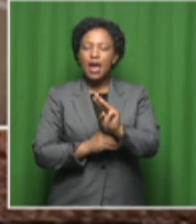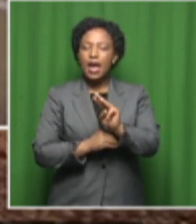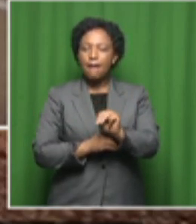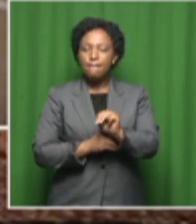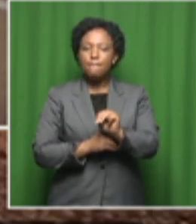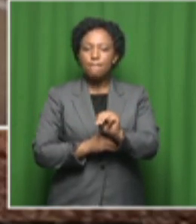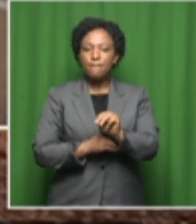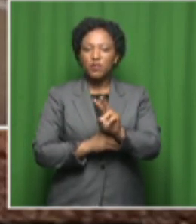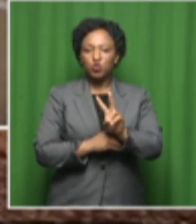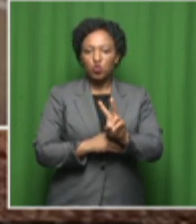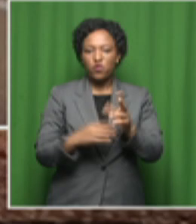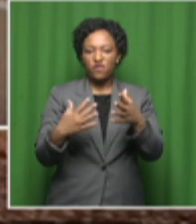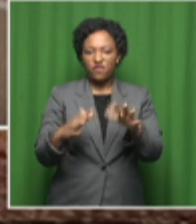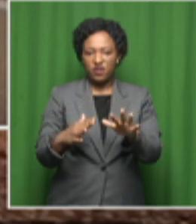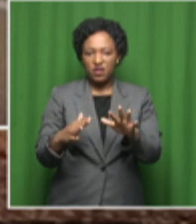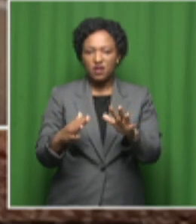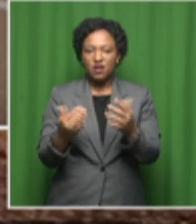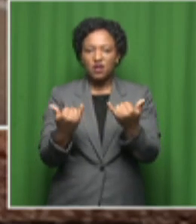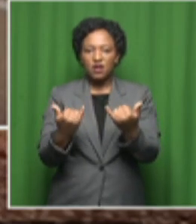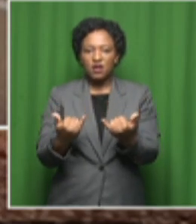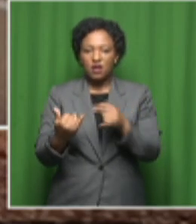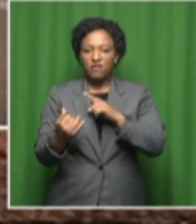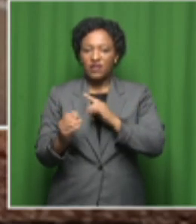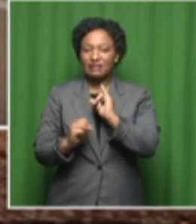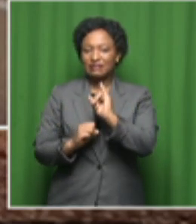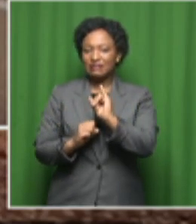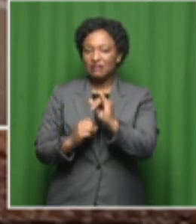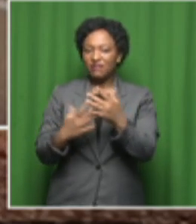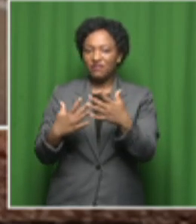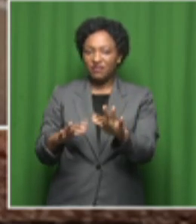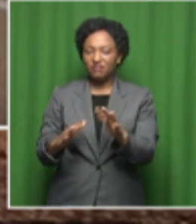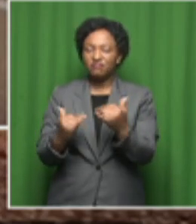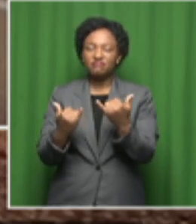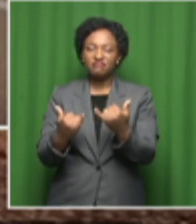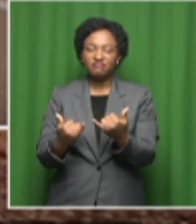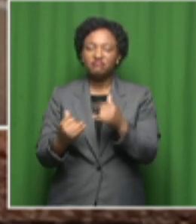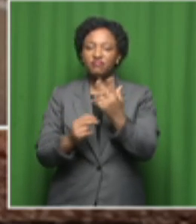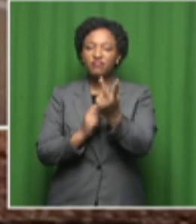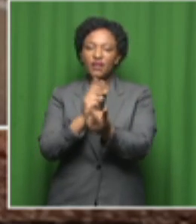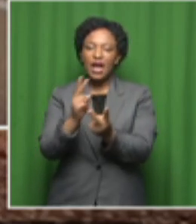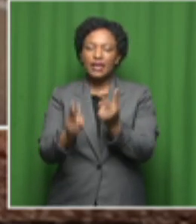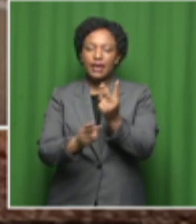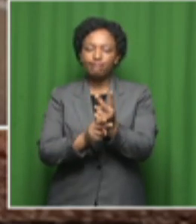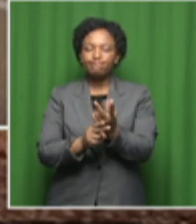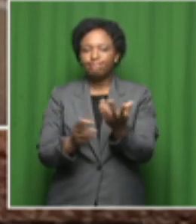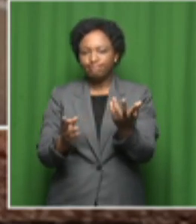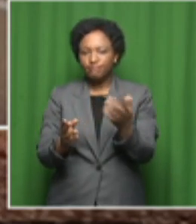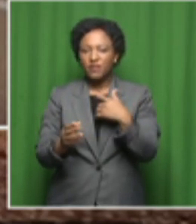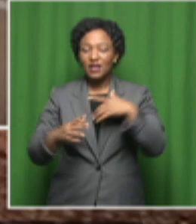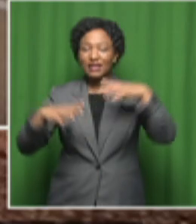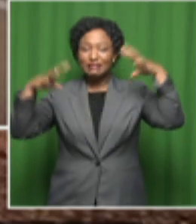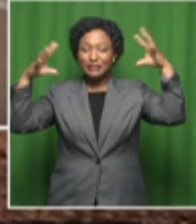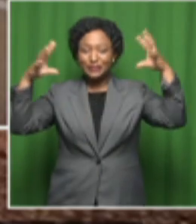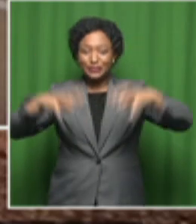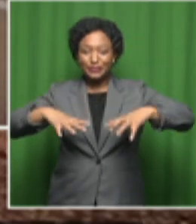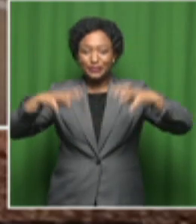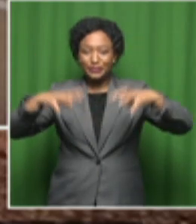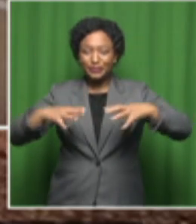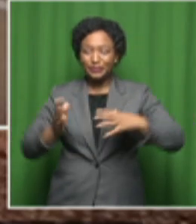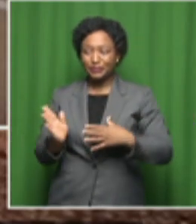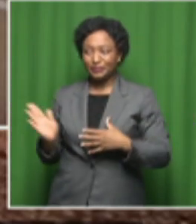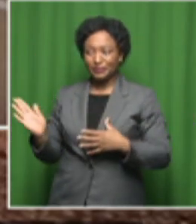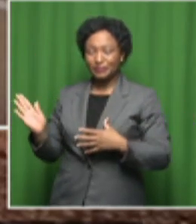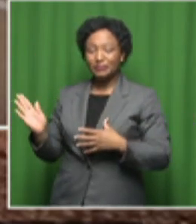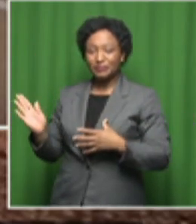to Reservoir Hills. Motorists were badly inconvenienced by that. And just again, an idea of how much rain has fallen in